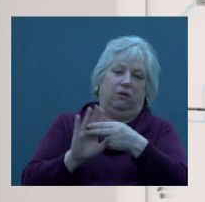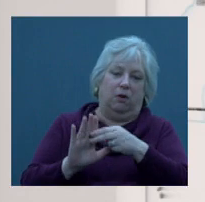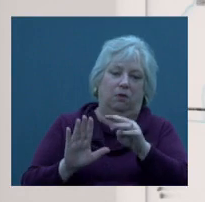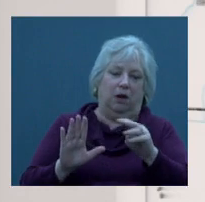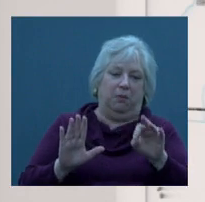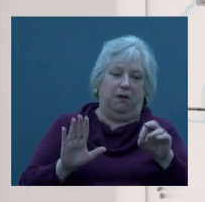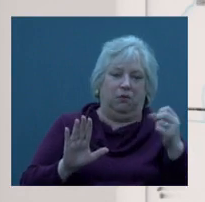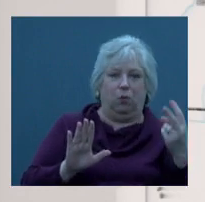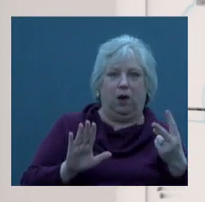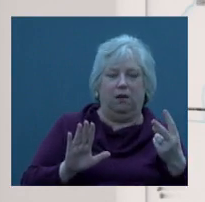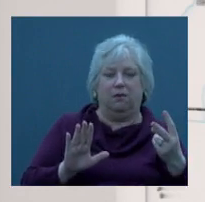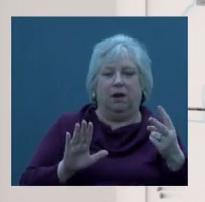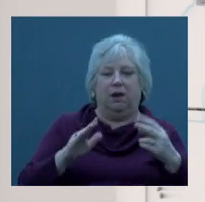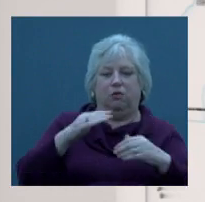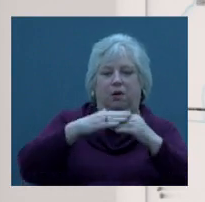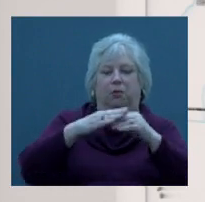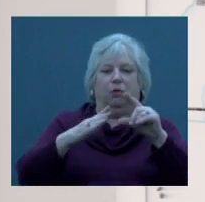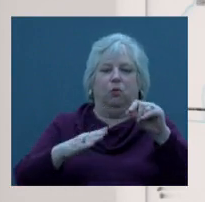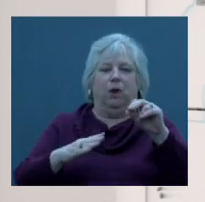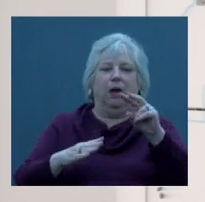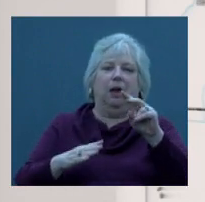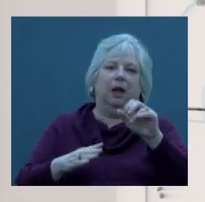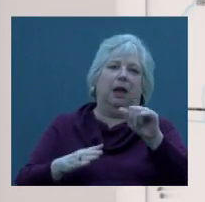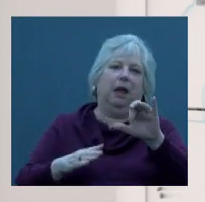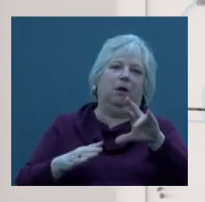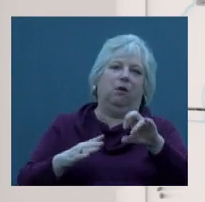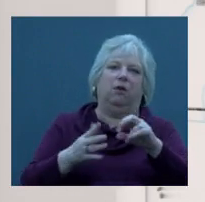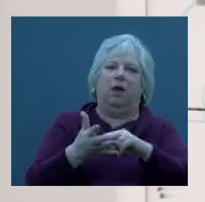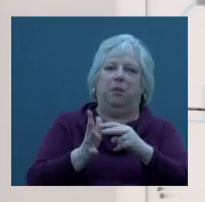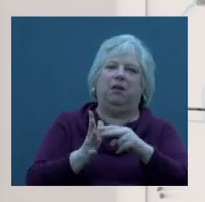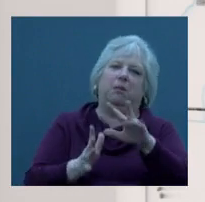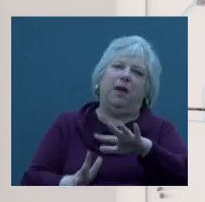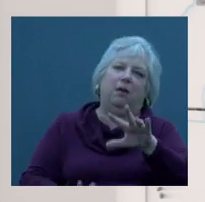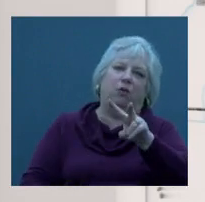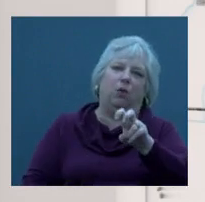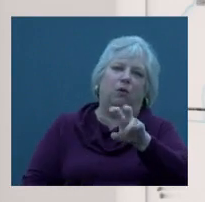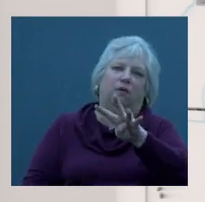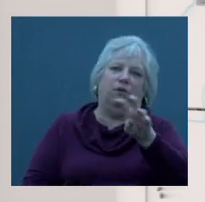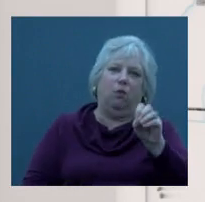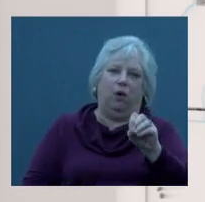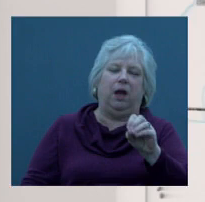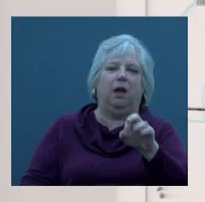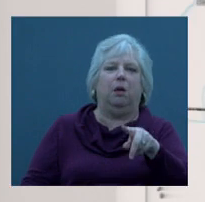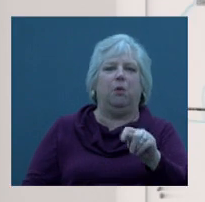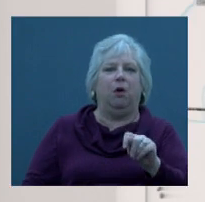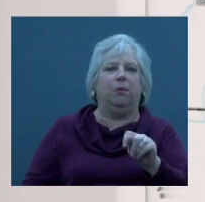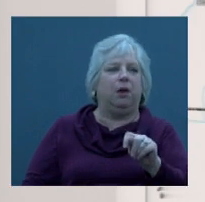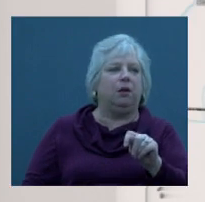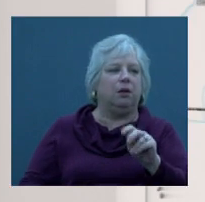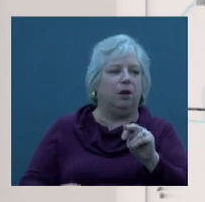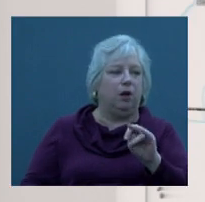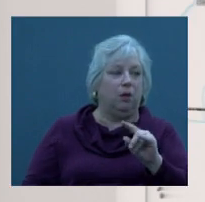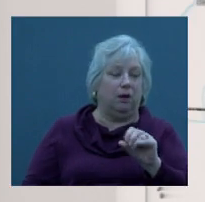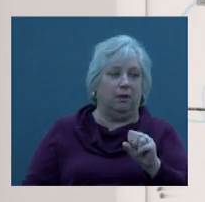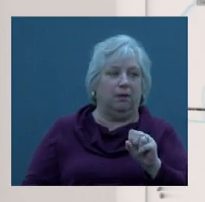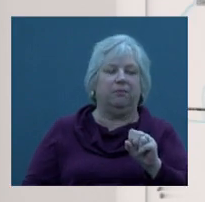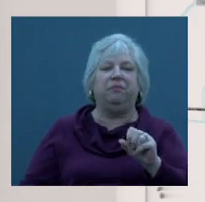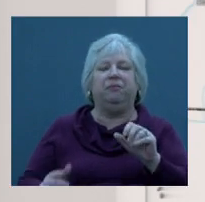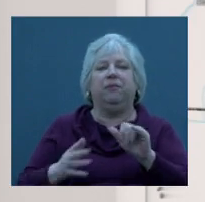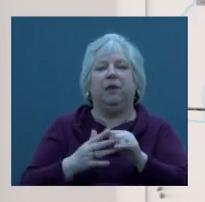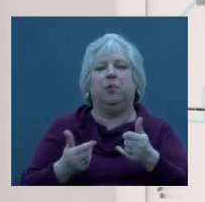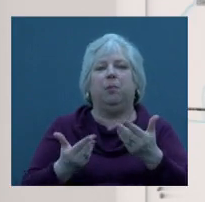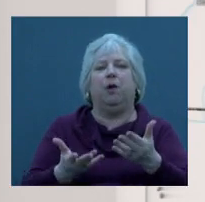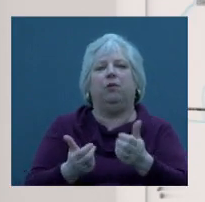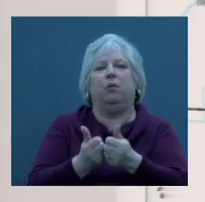up somewhere around, at 20 acres, you're up around 240 apartment units. That proposal, with all the additional things